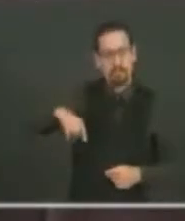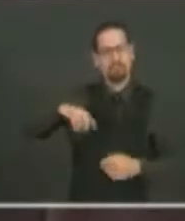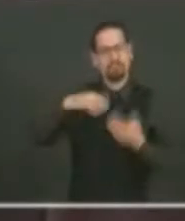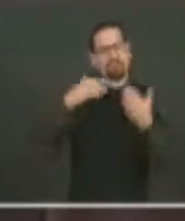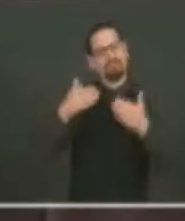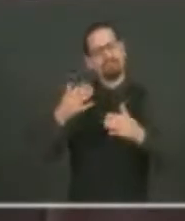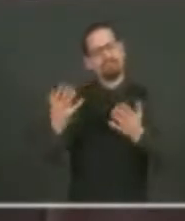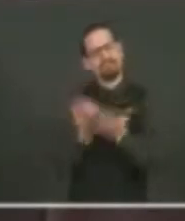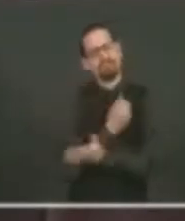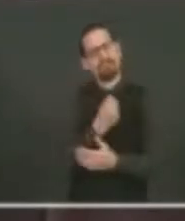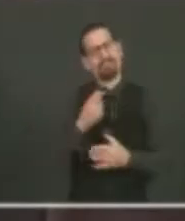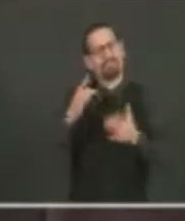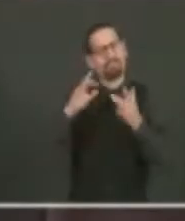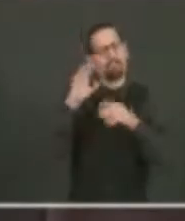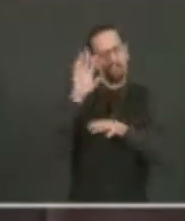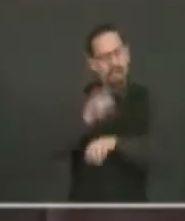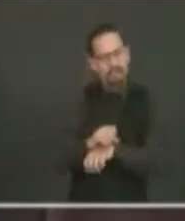go to